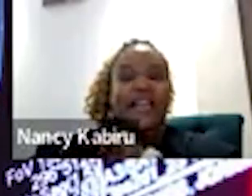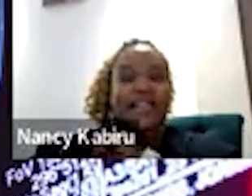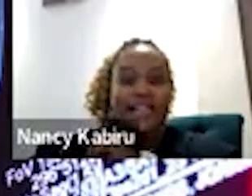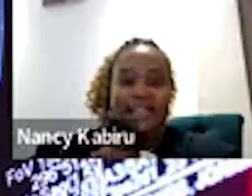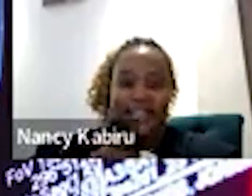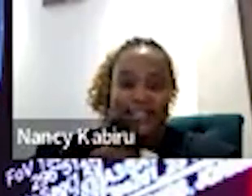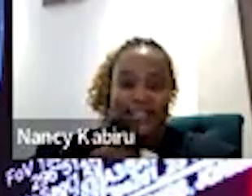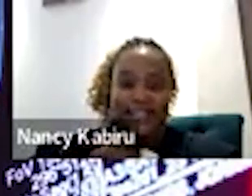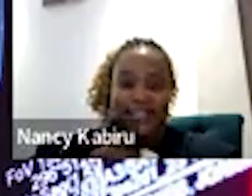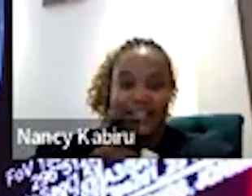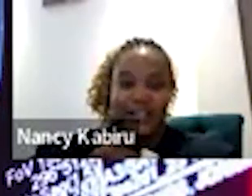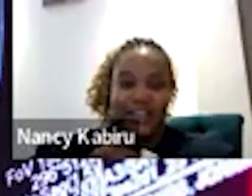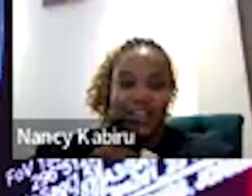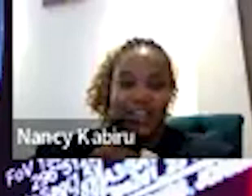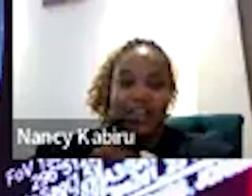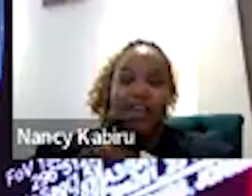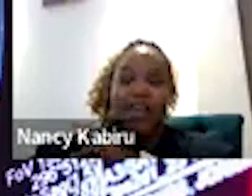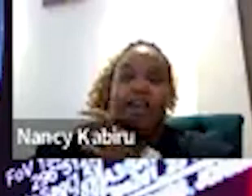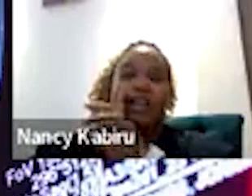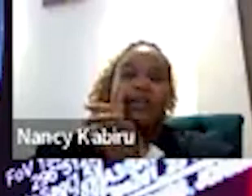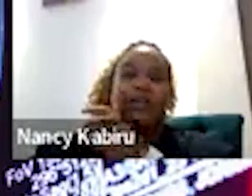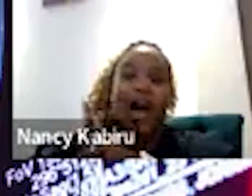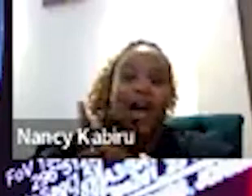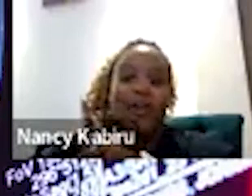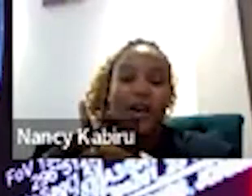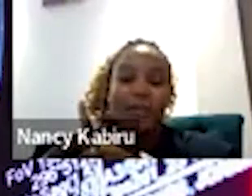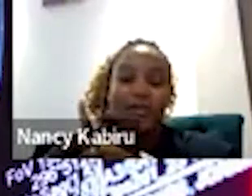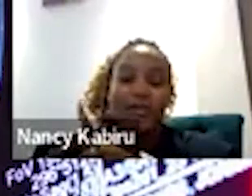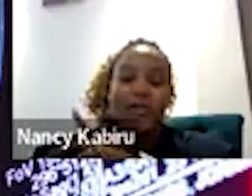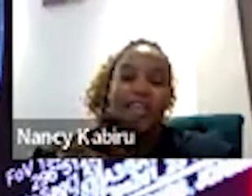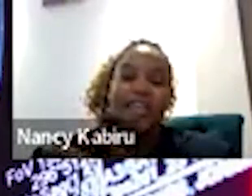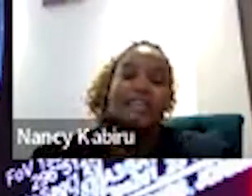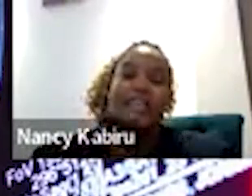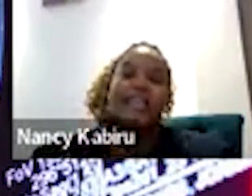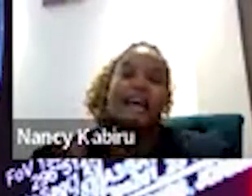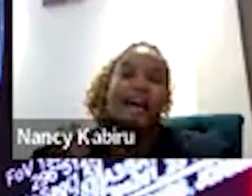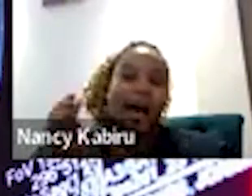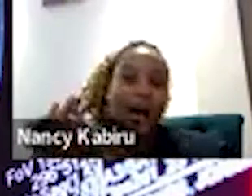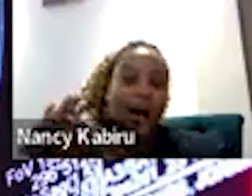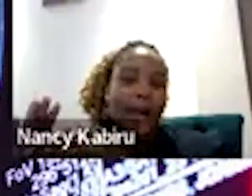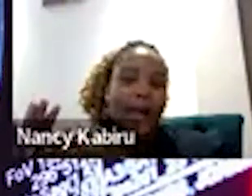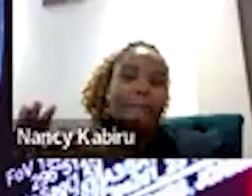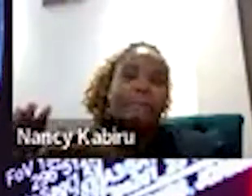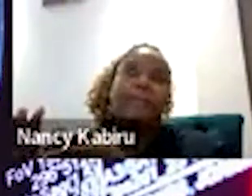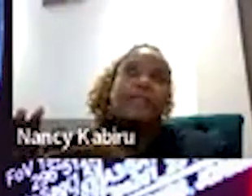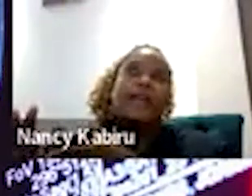It is not a death sentence, okay? And how you're able to do this is